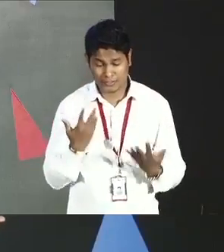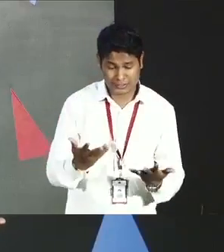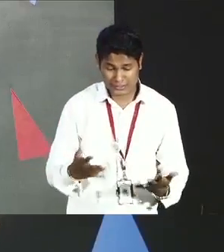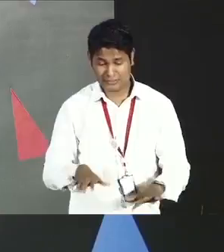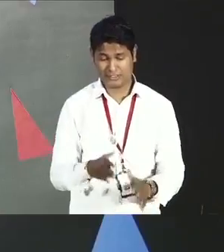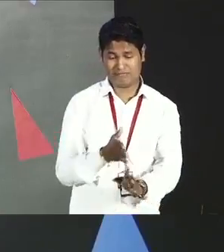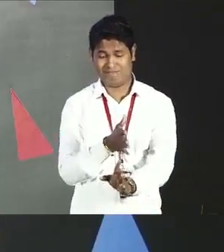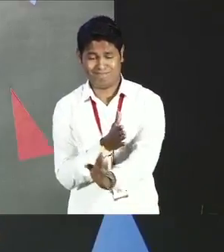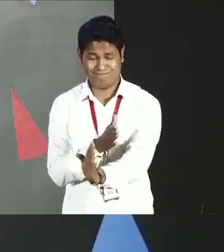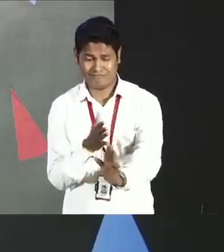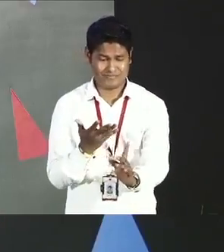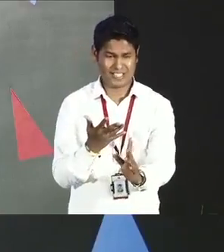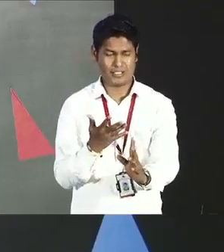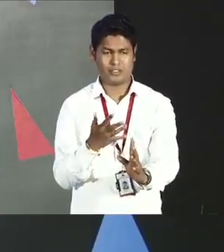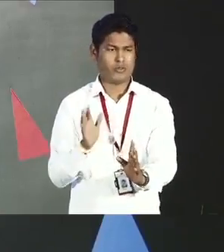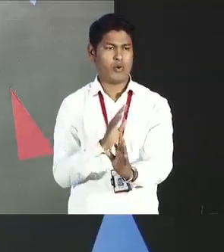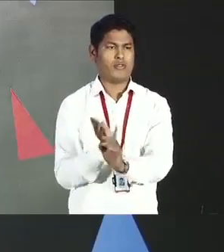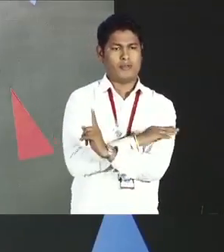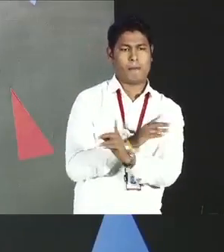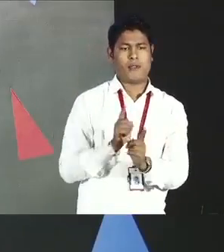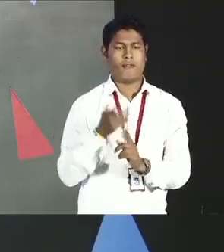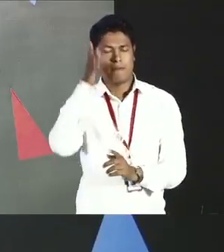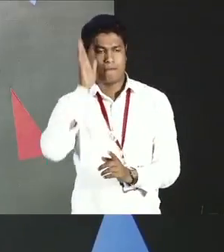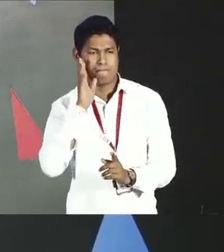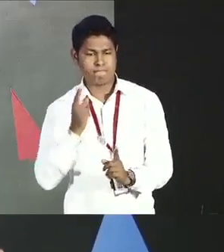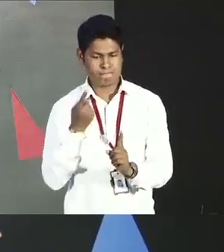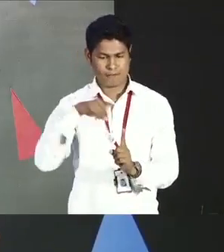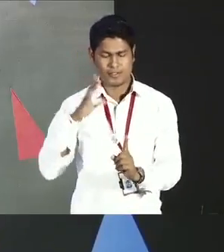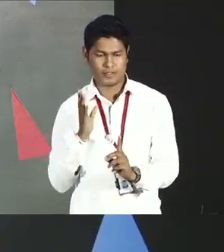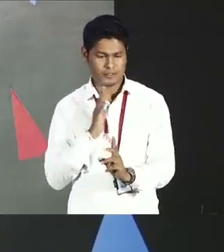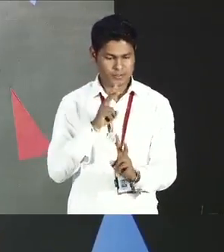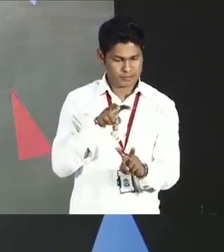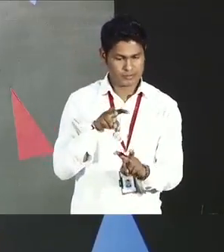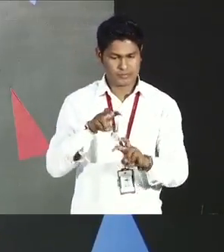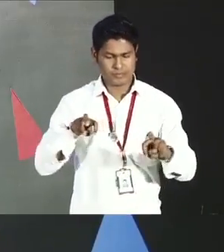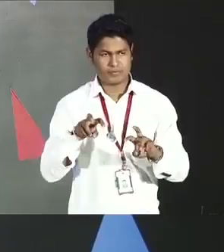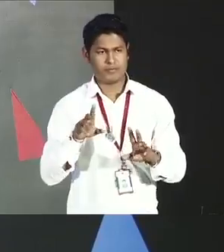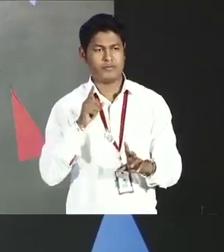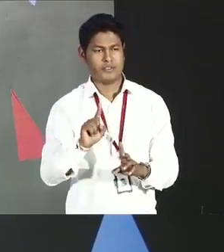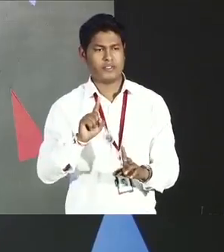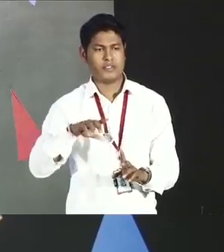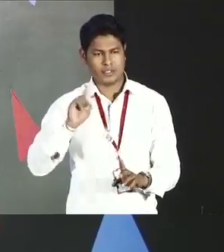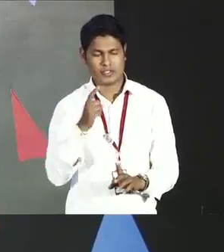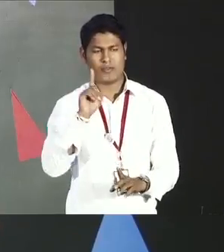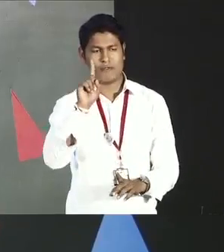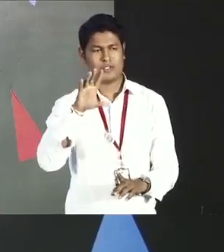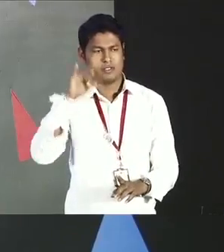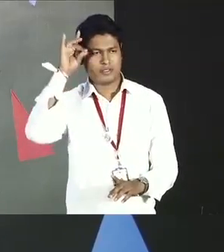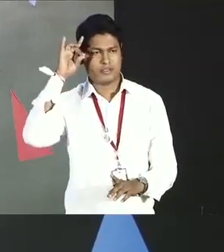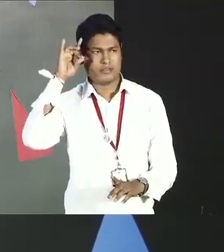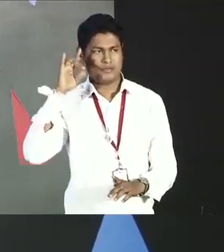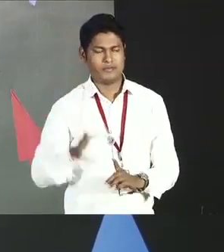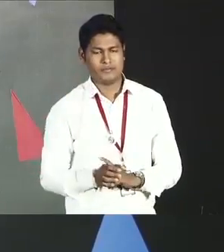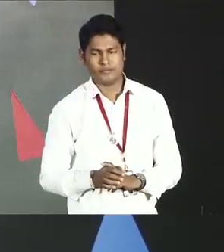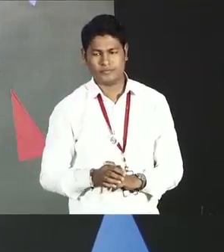that their child are doing fine, and people start talking at different speeds or at different ages, and this is just part of being a parent.